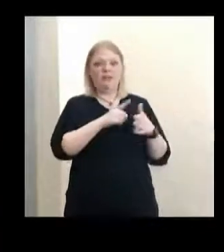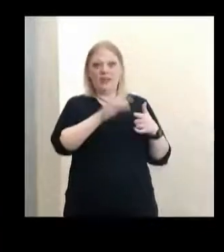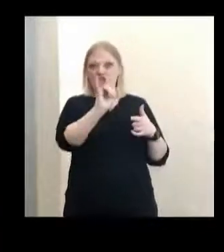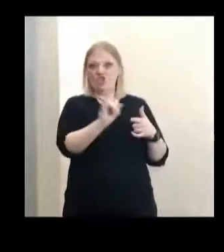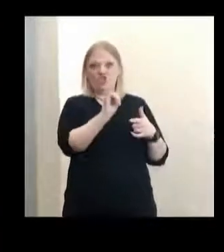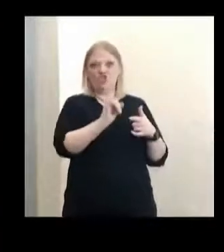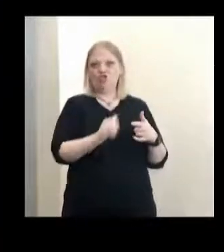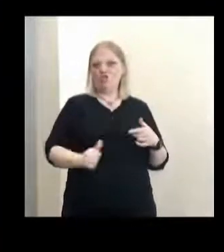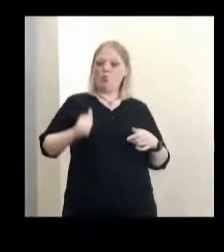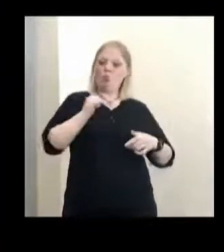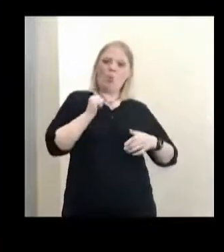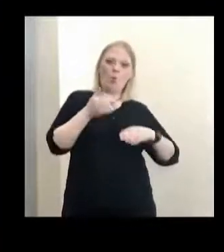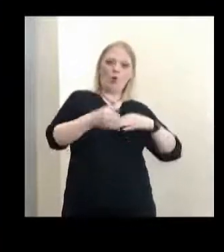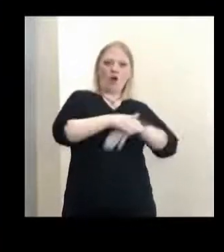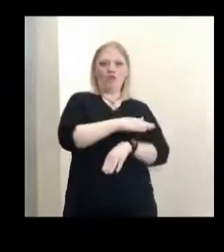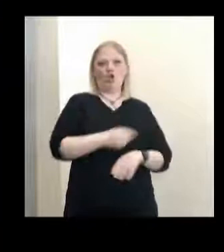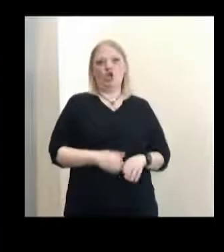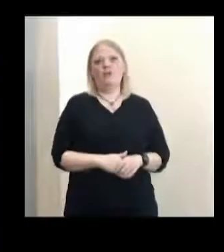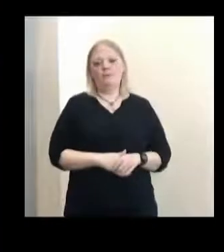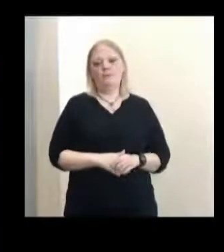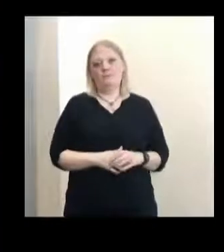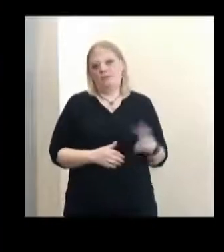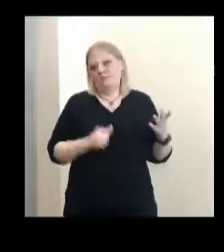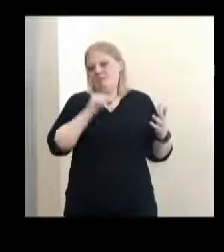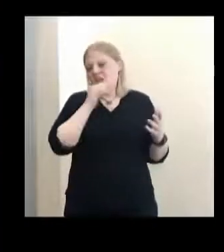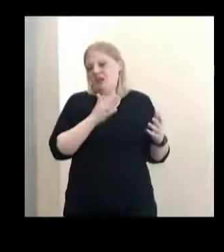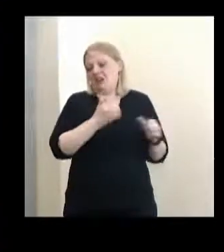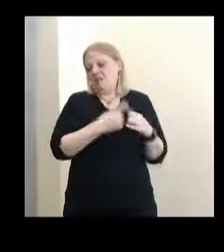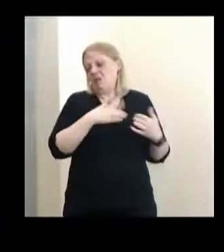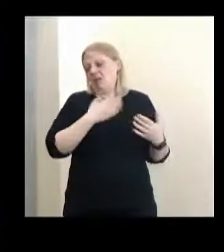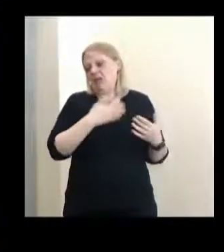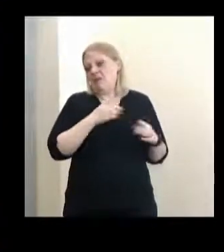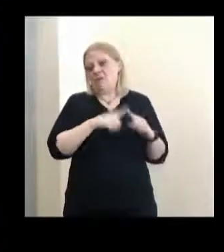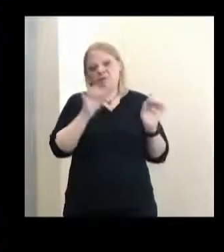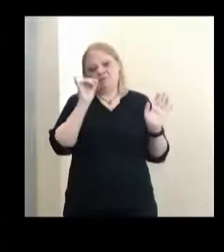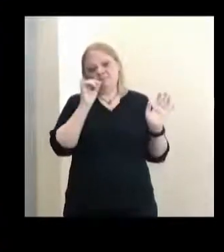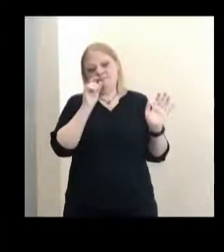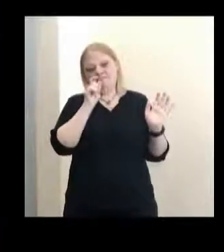them. I know not everyone's happy with that, but that is the truth.